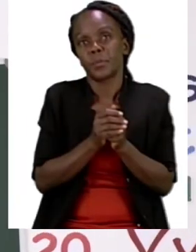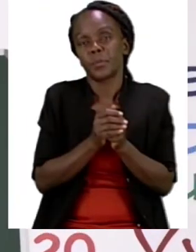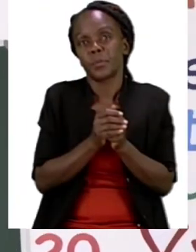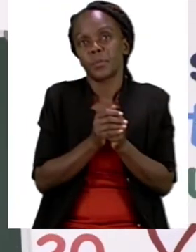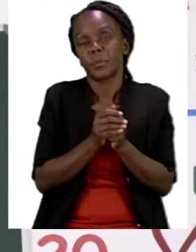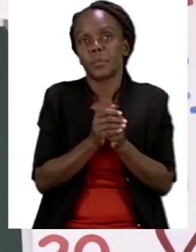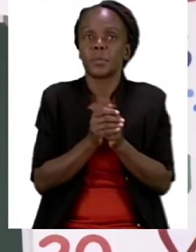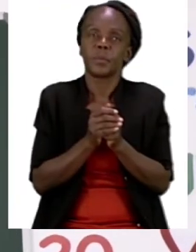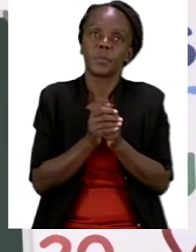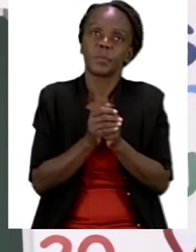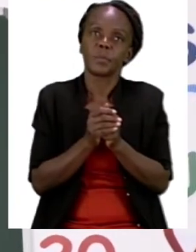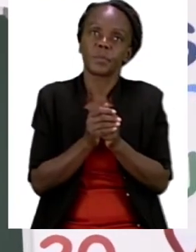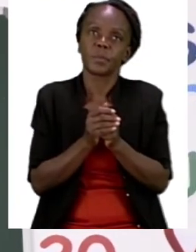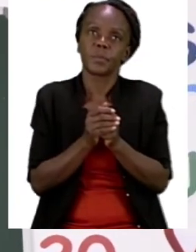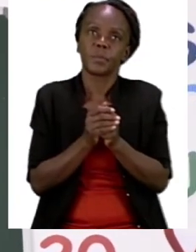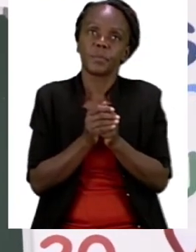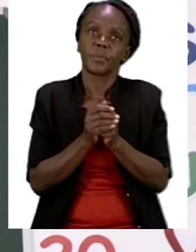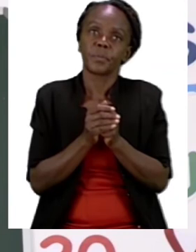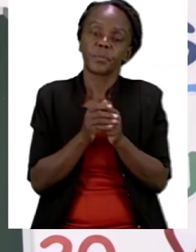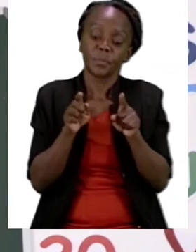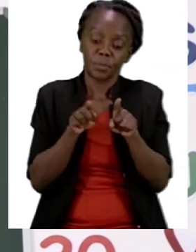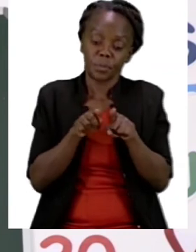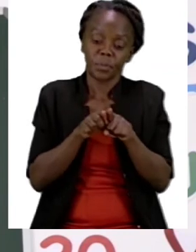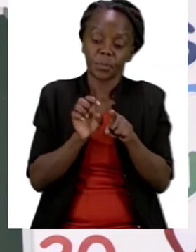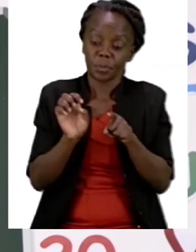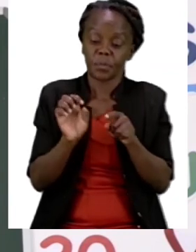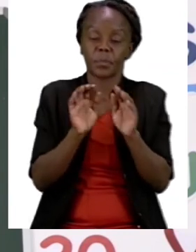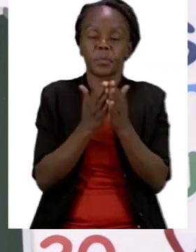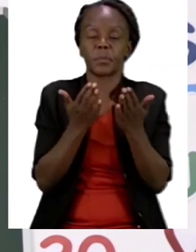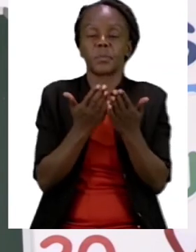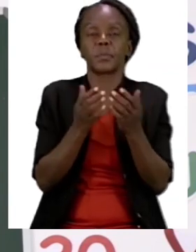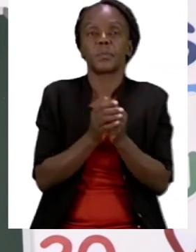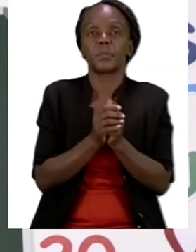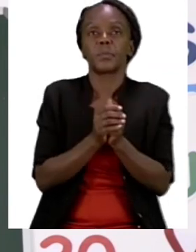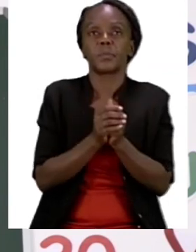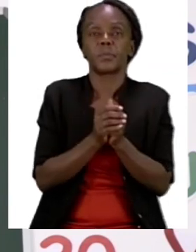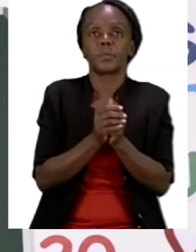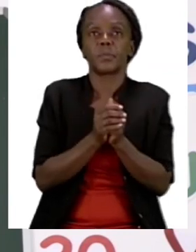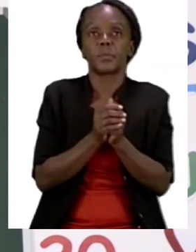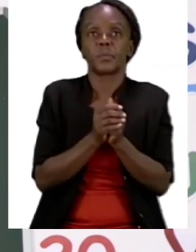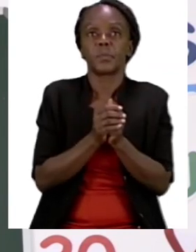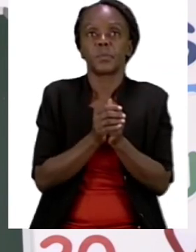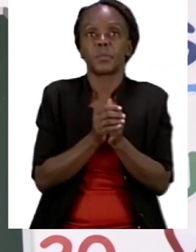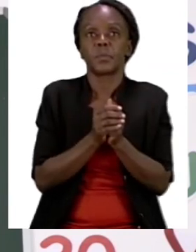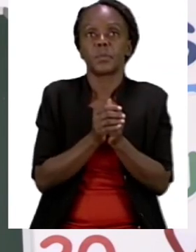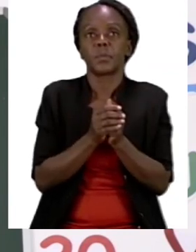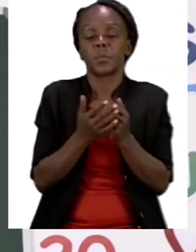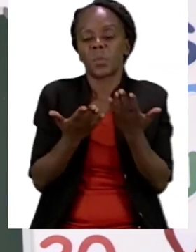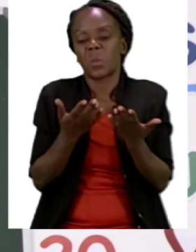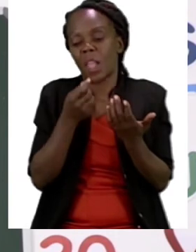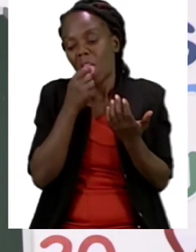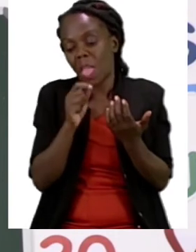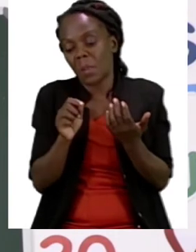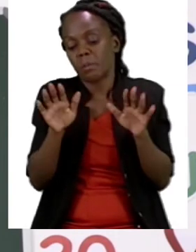well of the picture and you have yours in your book. So we're going to take our different pens,